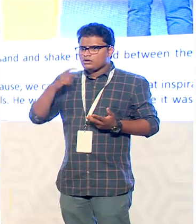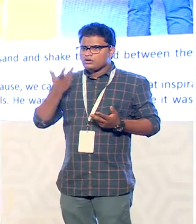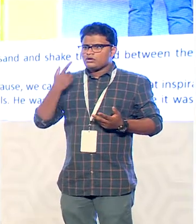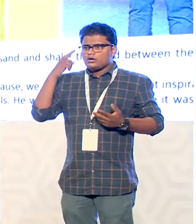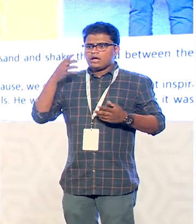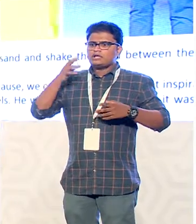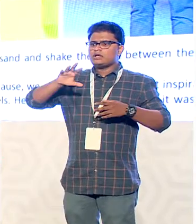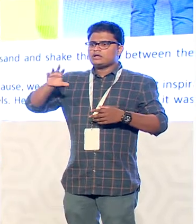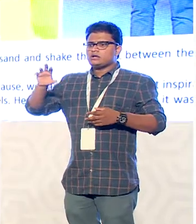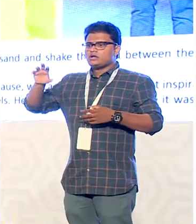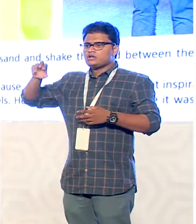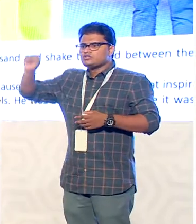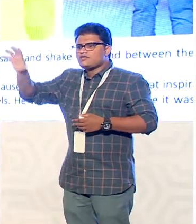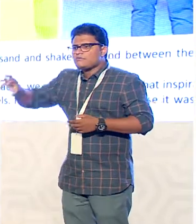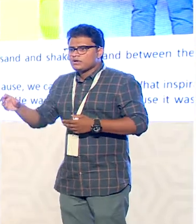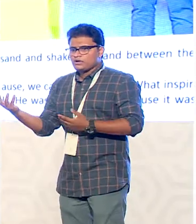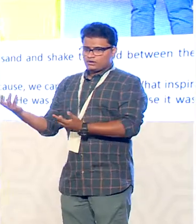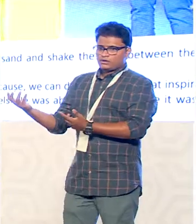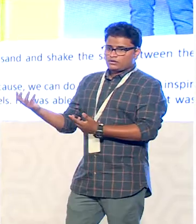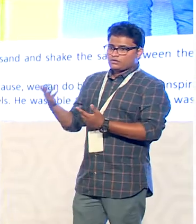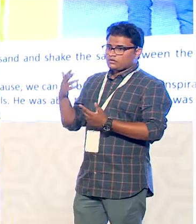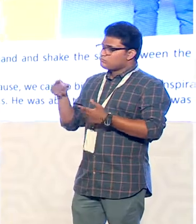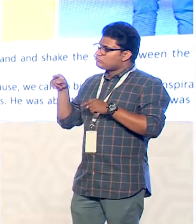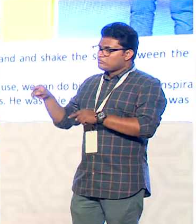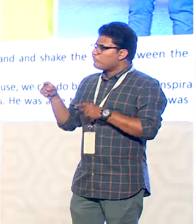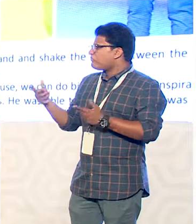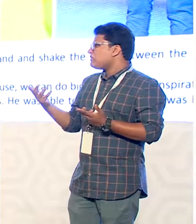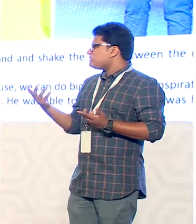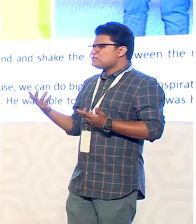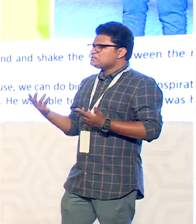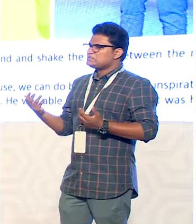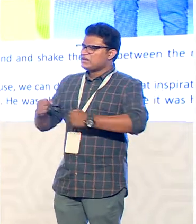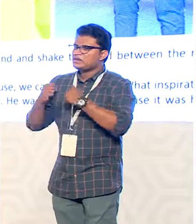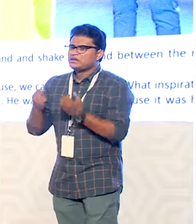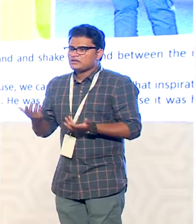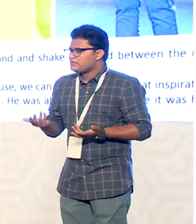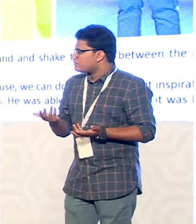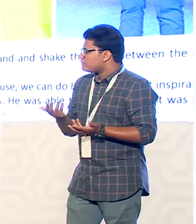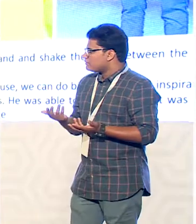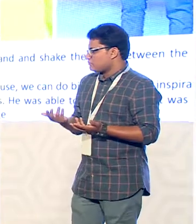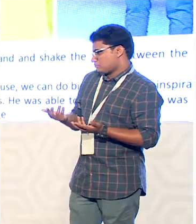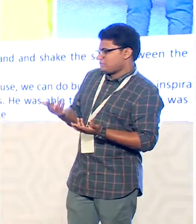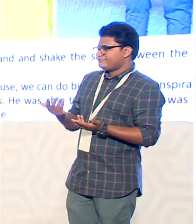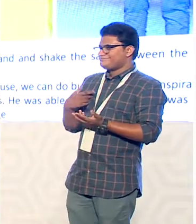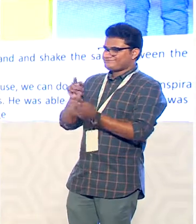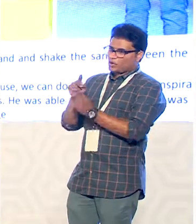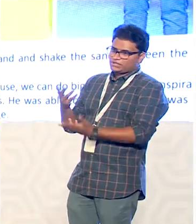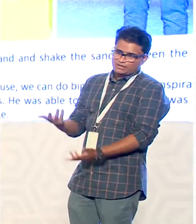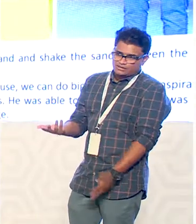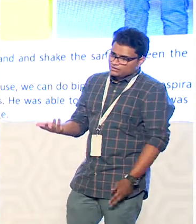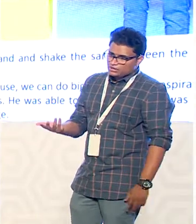in South Africa, is a last ditch kind of option that he's